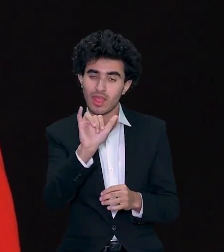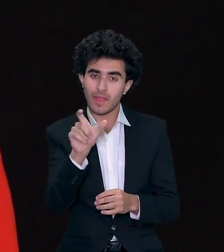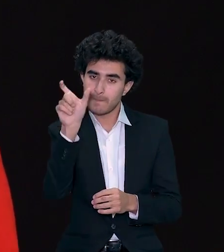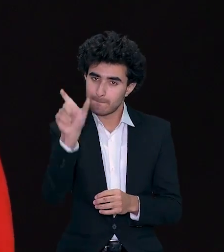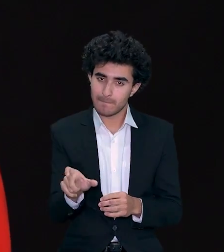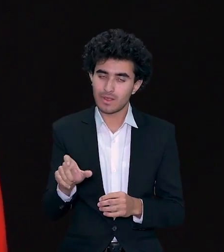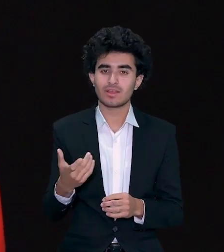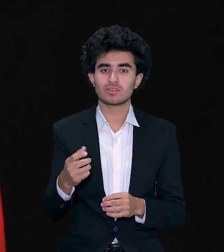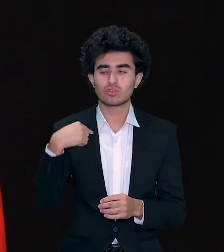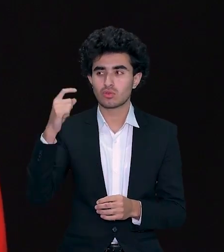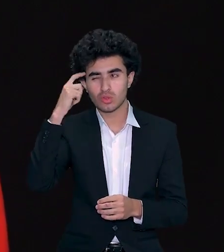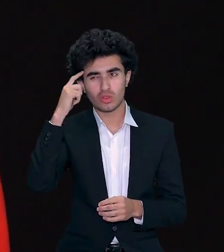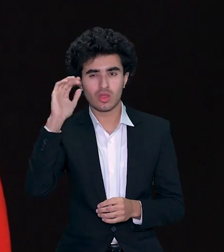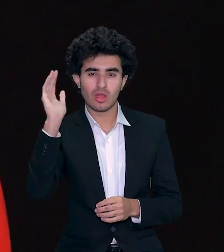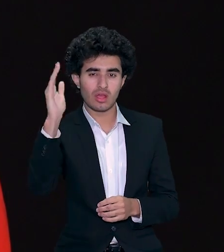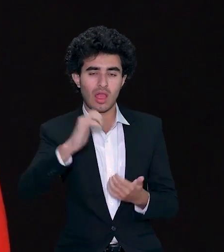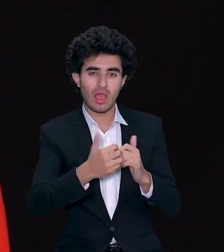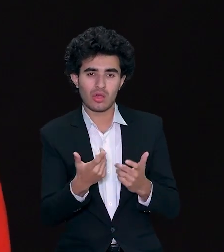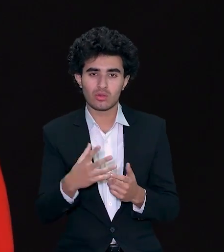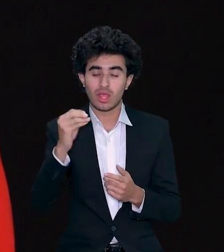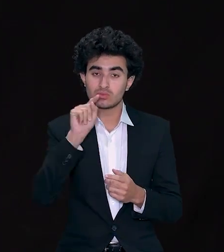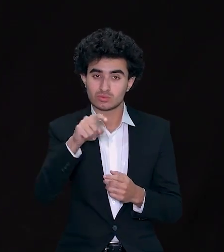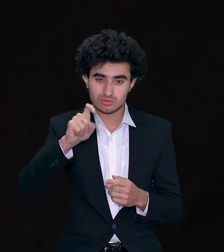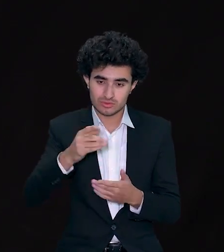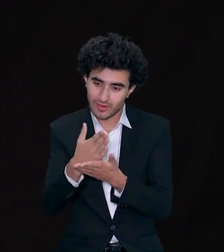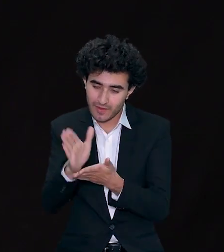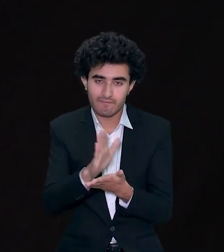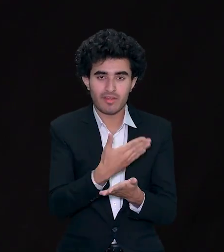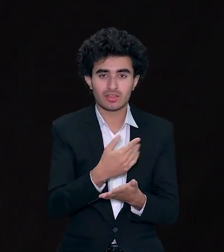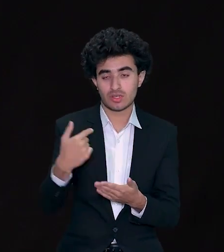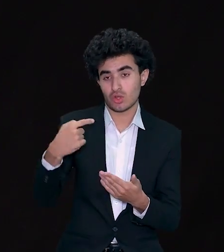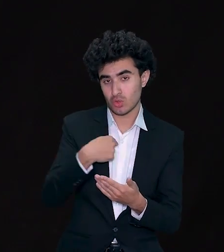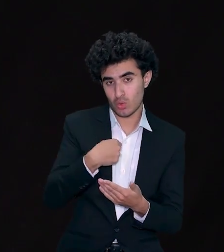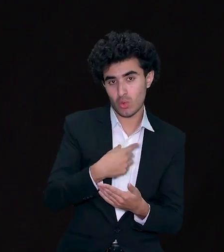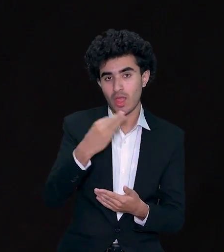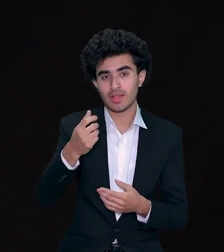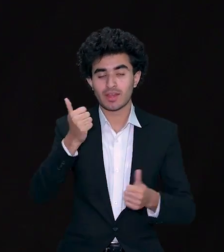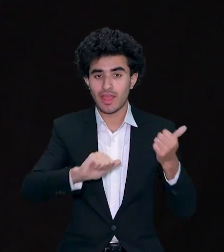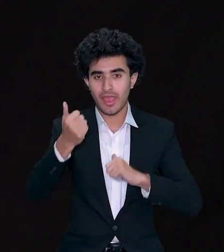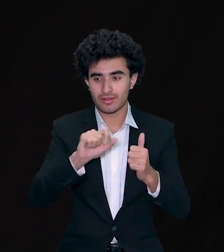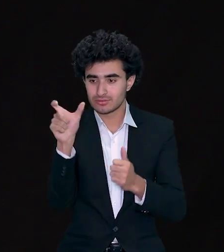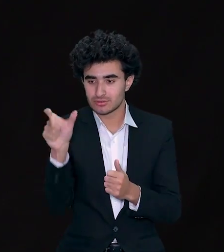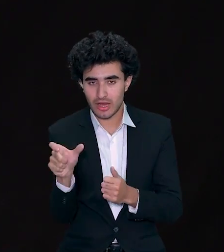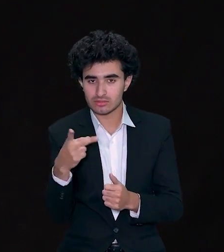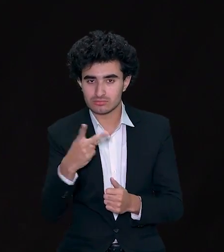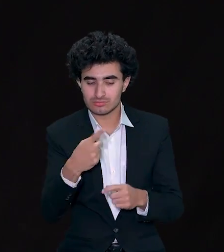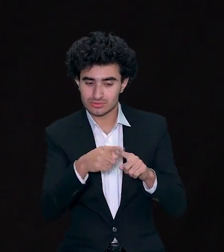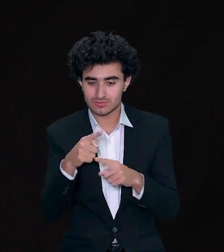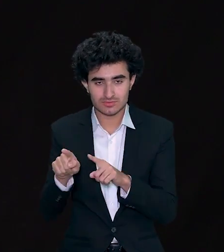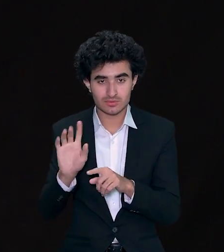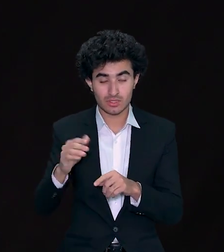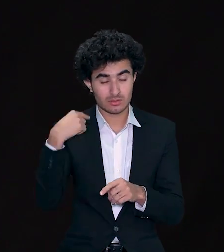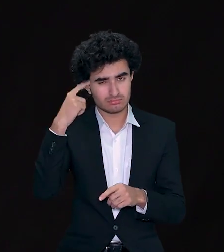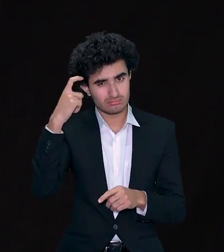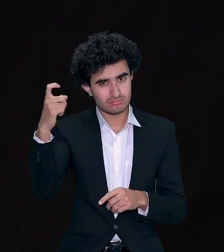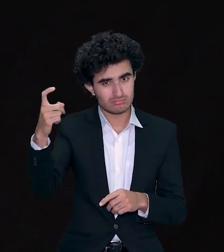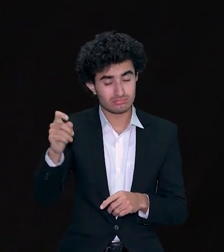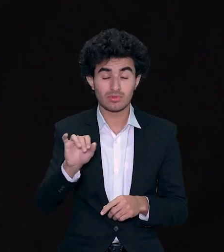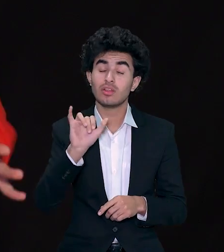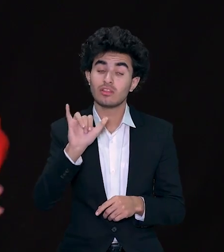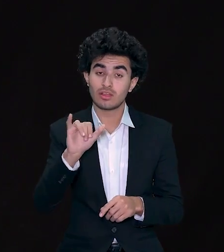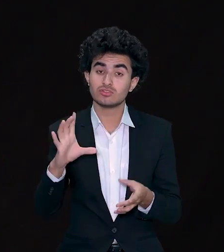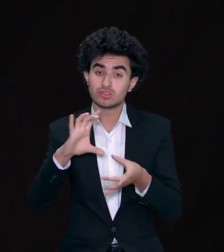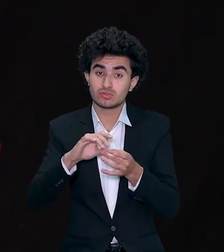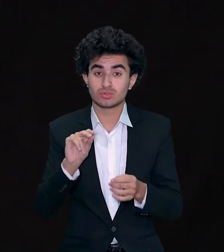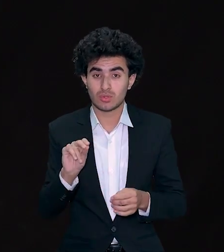things with the character's personality on, and you try to differentiate between you and the character so you guys don't